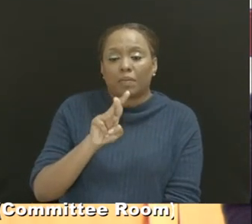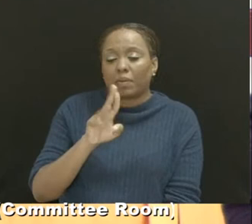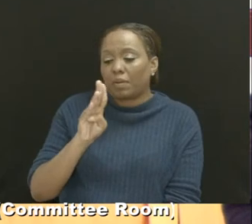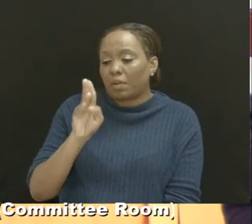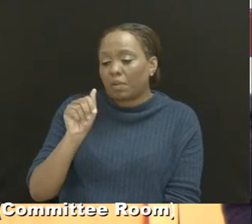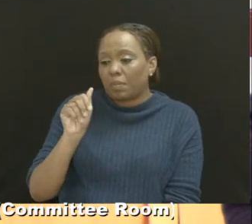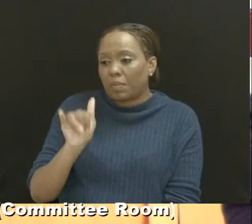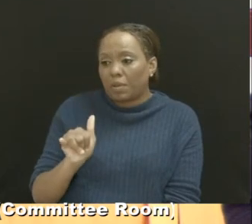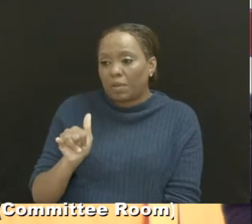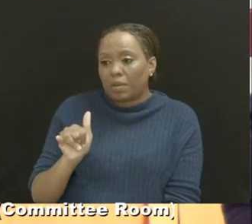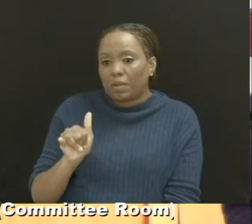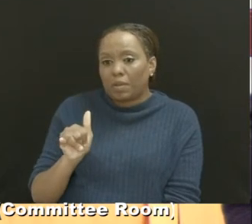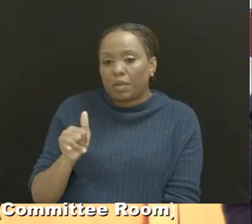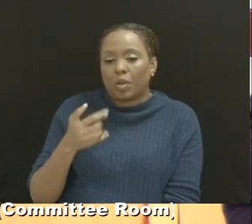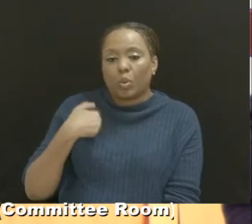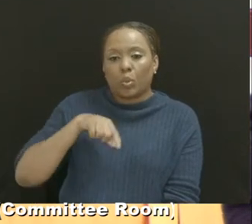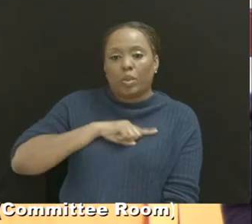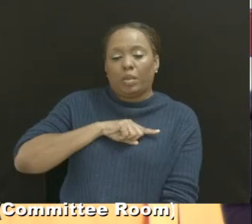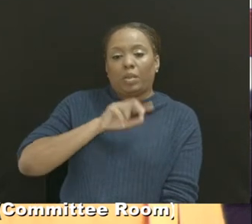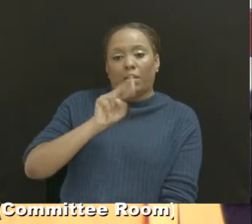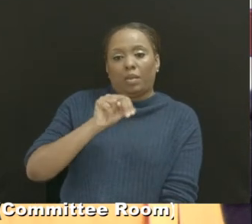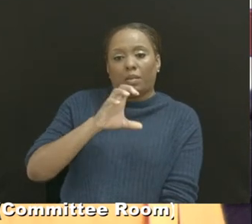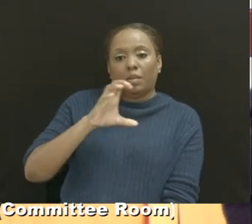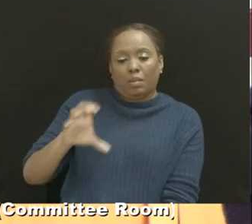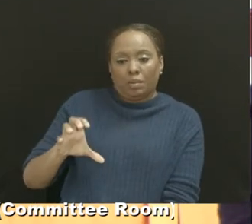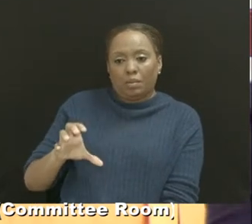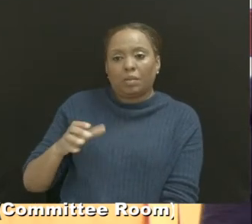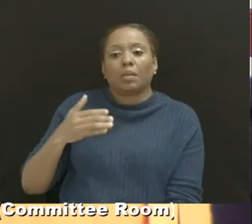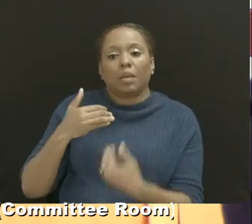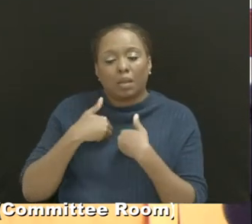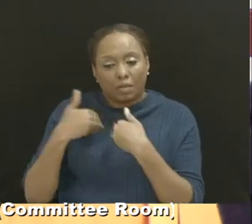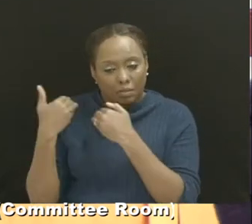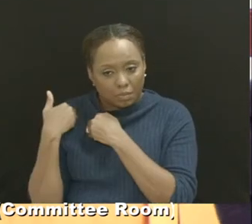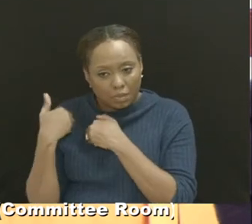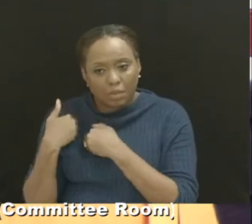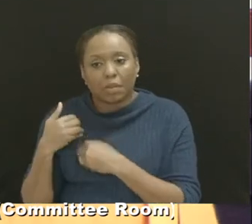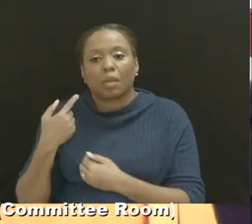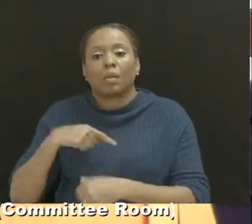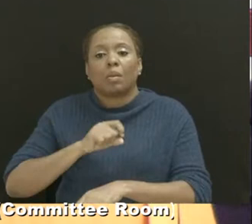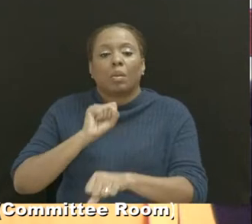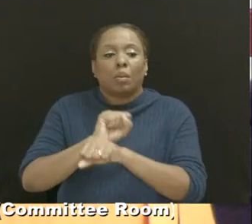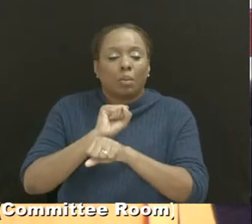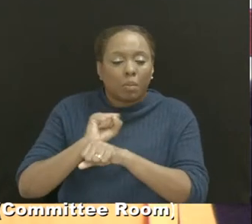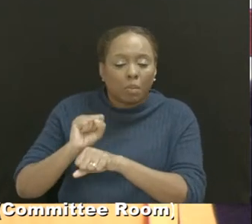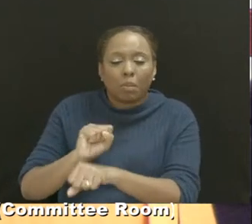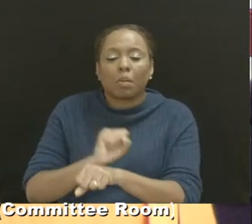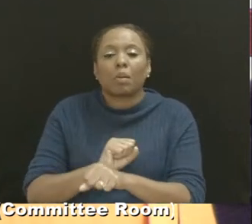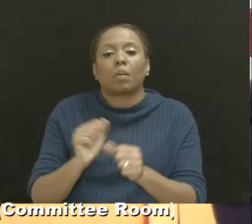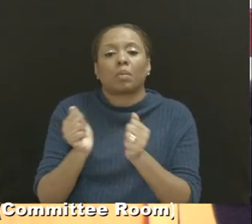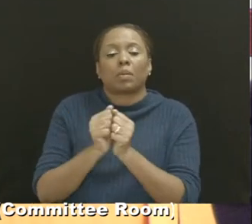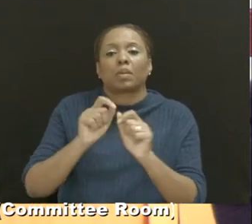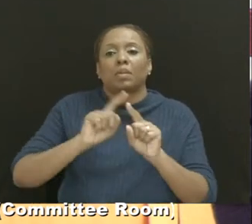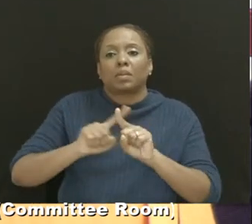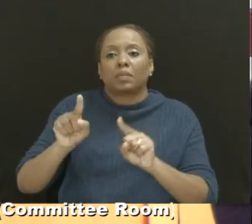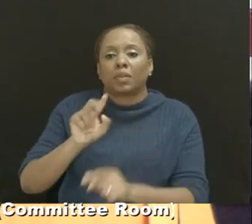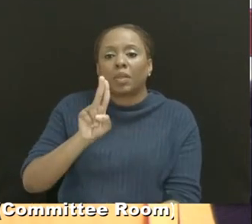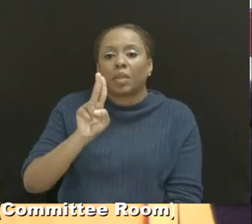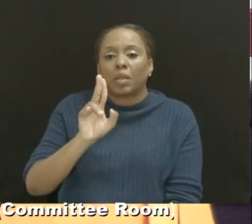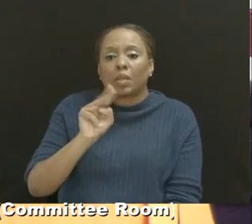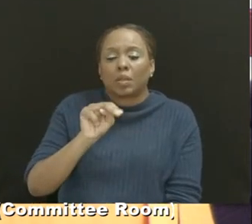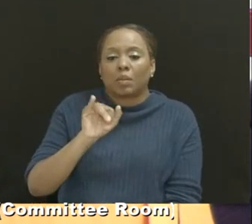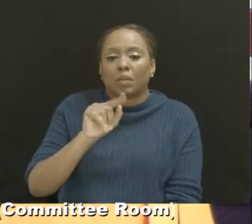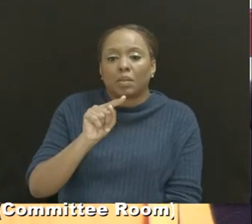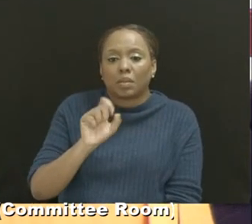maintains that responsibility and works with the soil conservation unit within the Ministry of